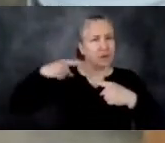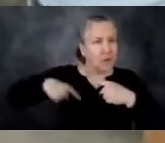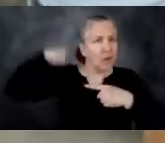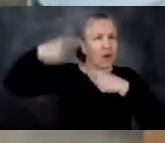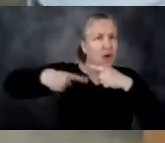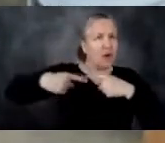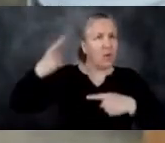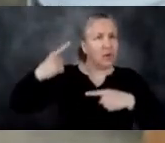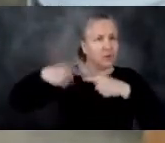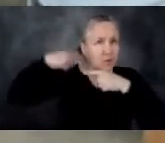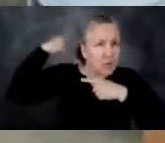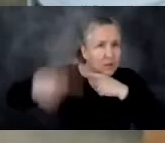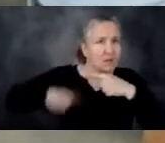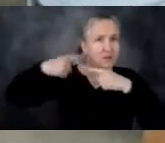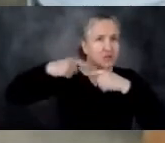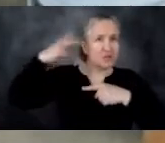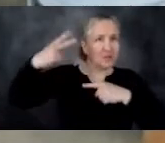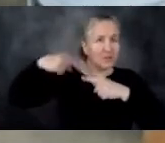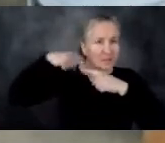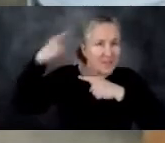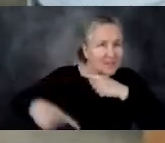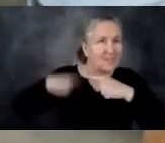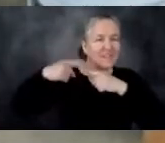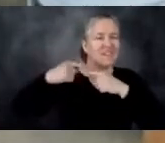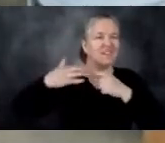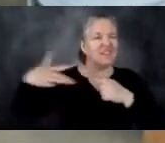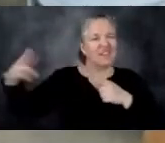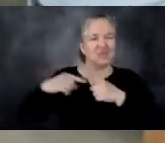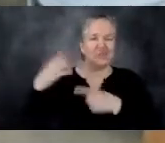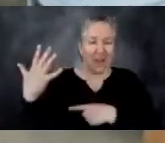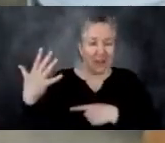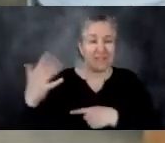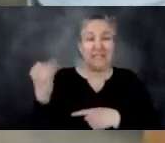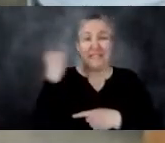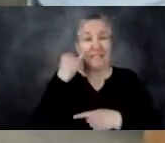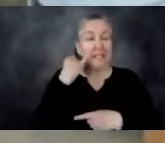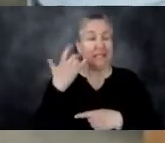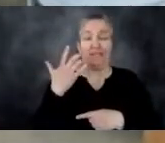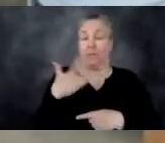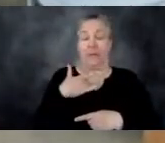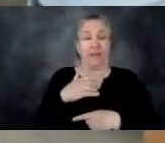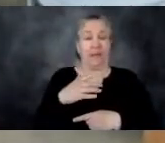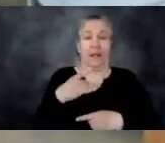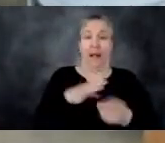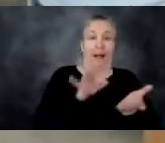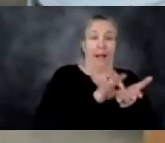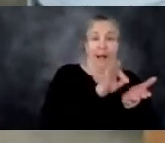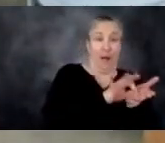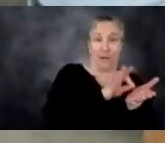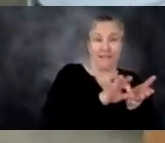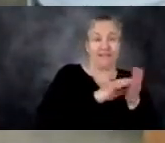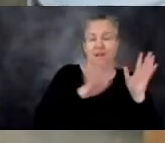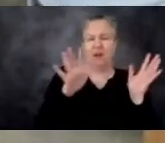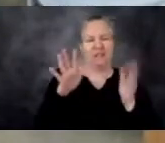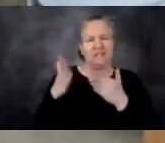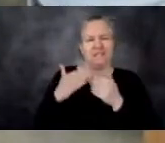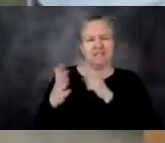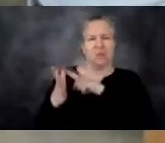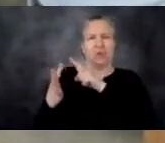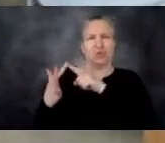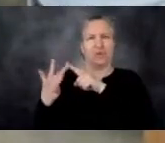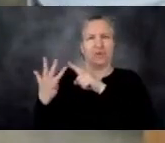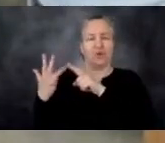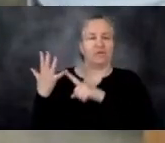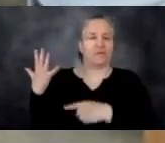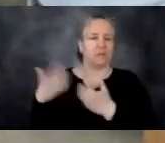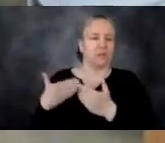of counting. So that's a strategy that's worked for me if you're not a big math counting person, which I am not. It's one of those things that I really